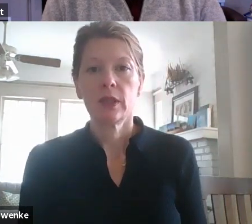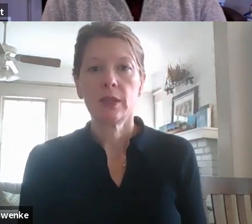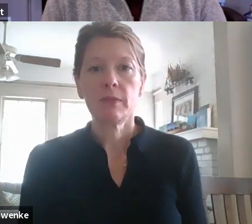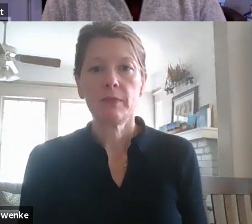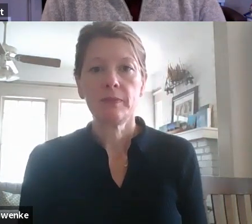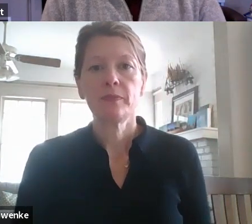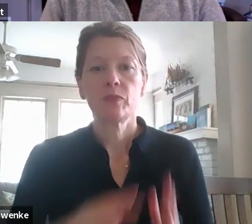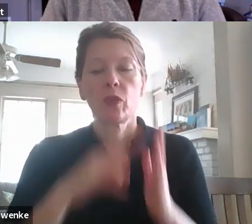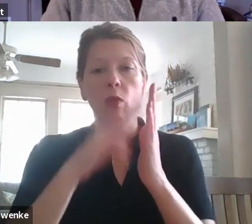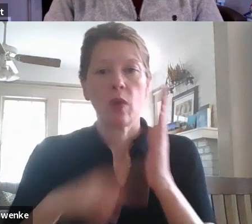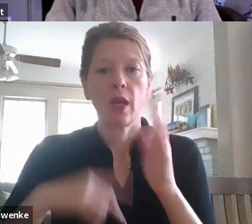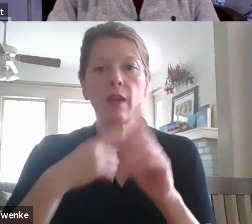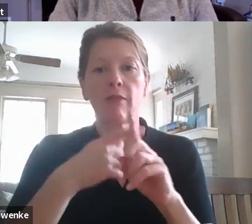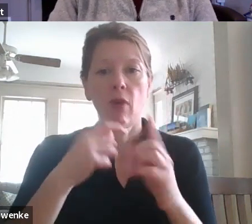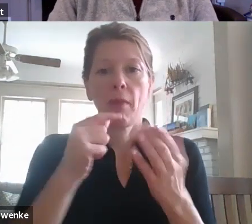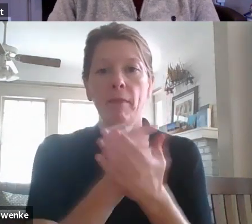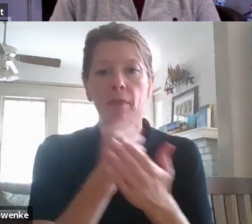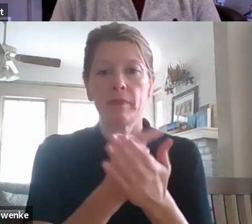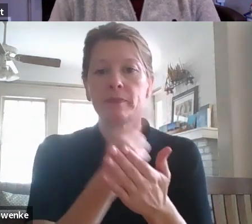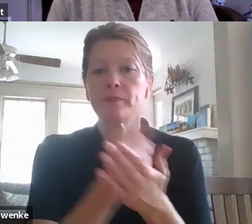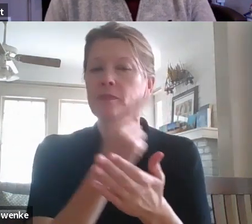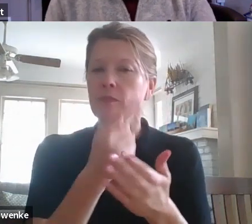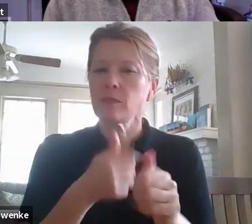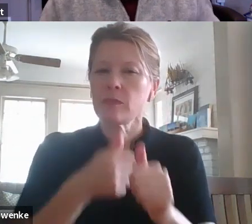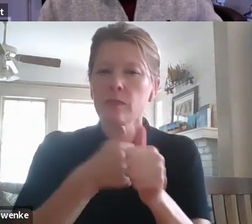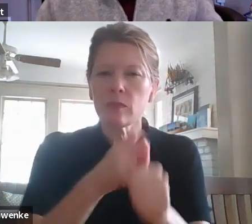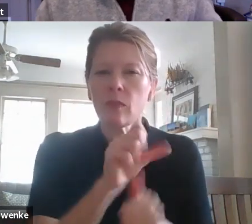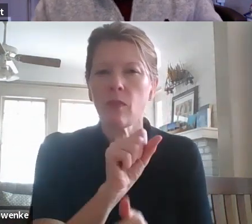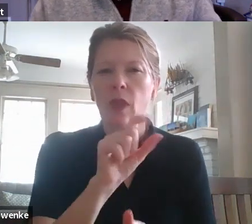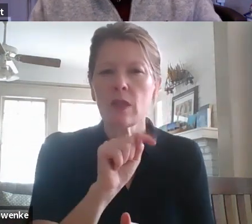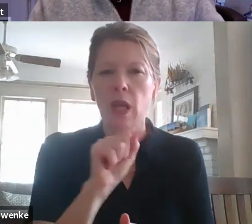A reading from the Gospel according to St. Luke.